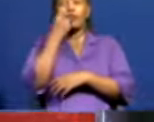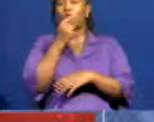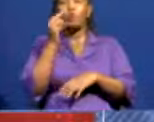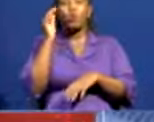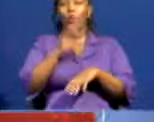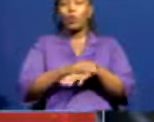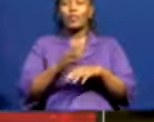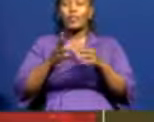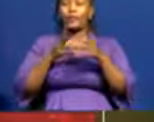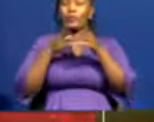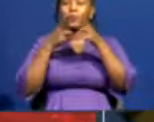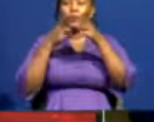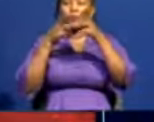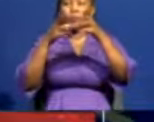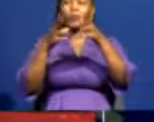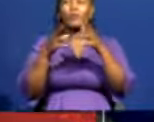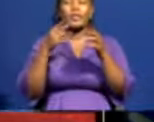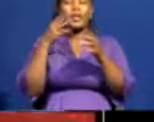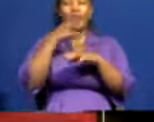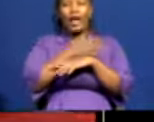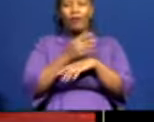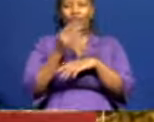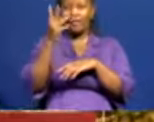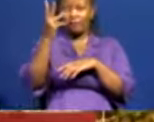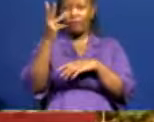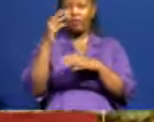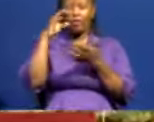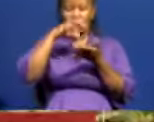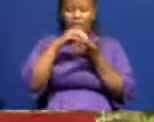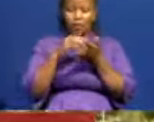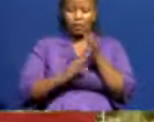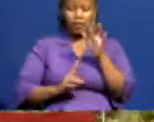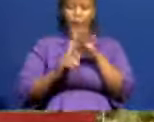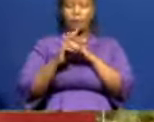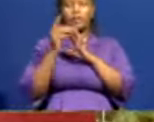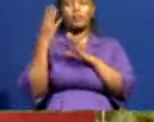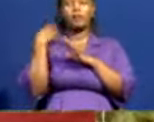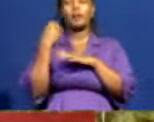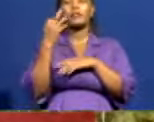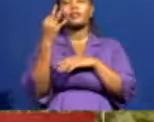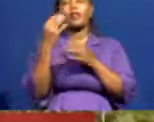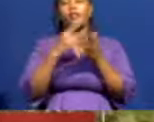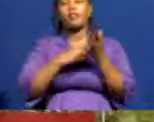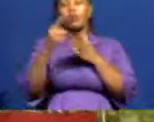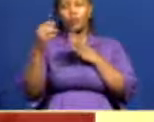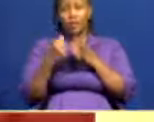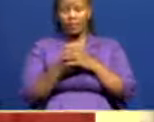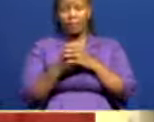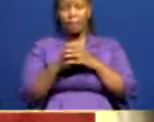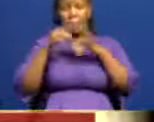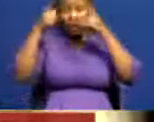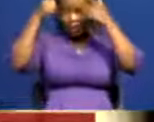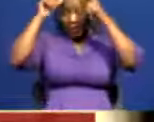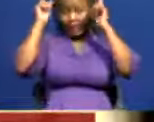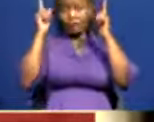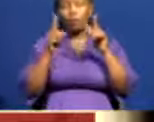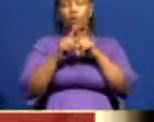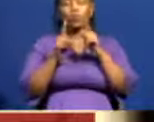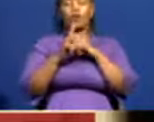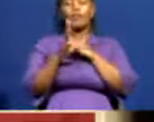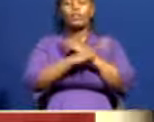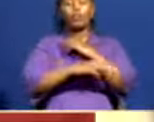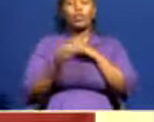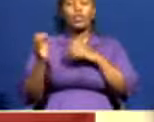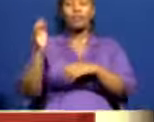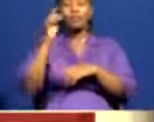the attack, said to be the fourth in under 3 weeks. The bandits escaped with a known number of livestock, with area MP Joseph